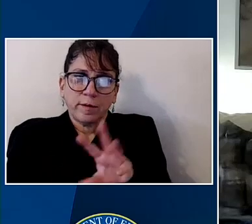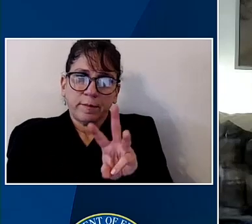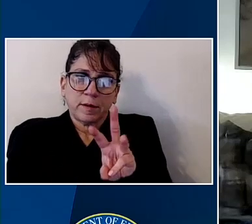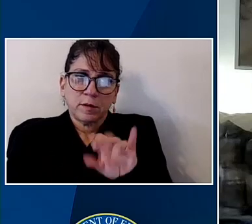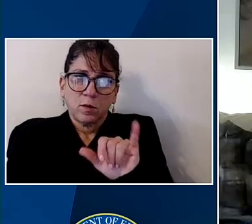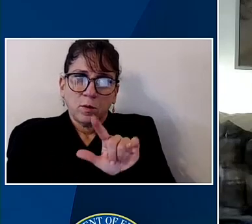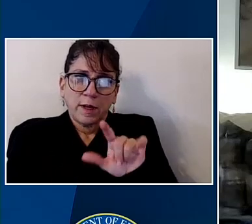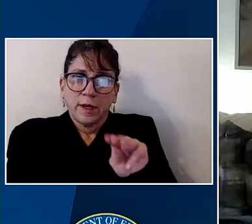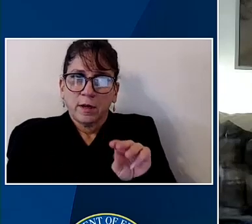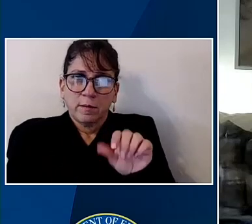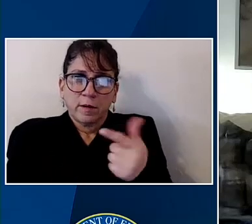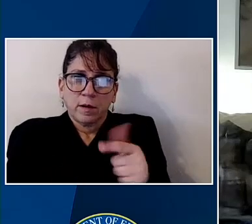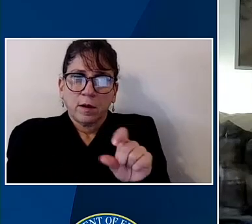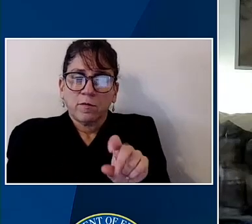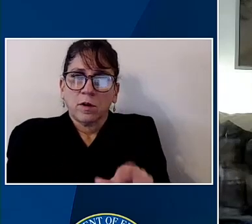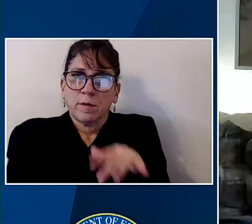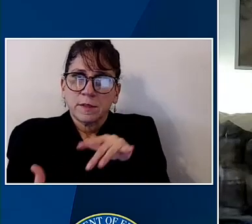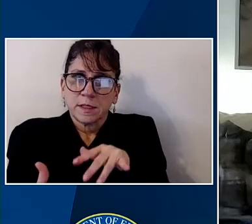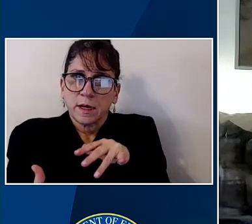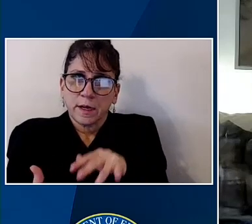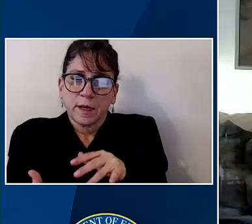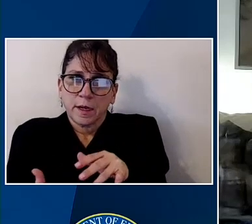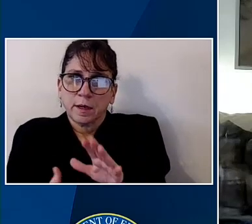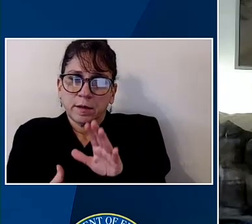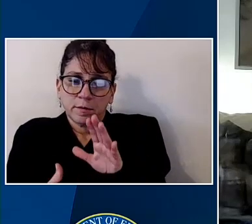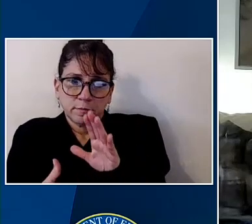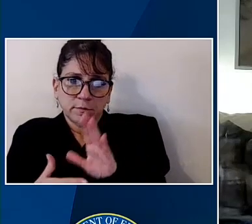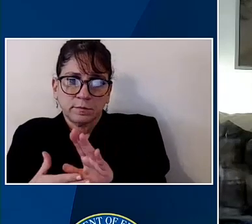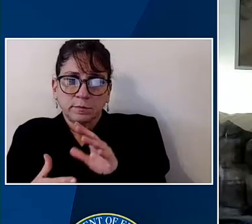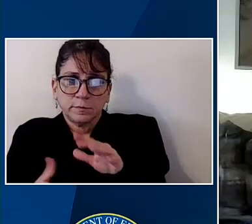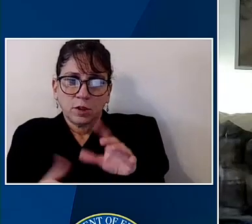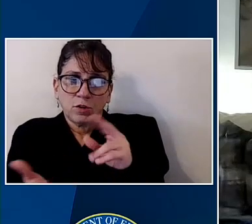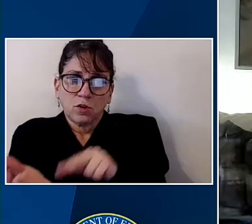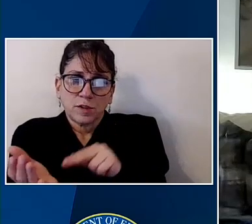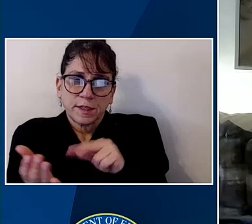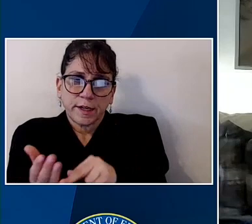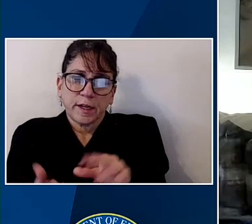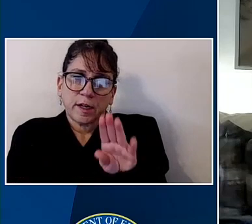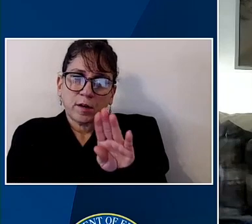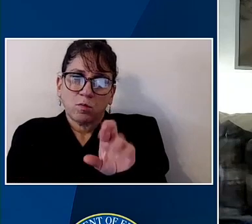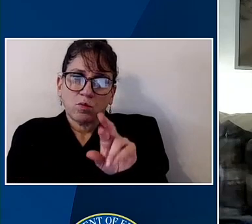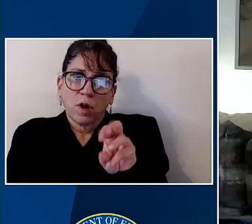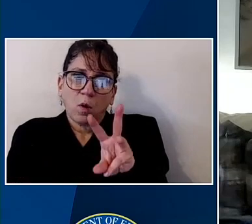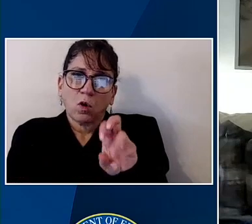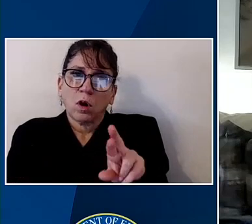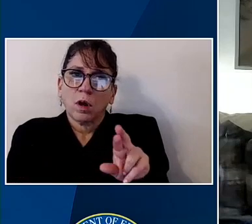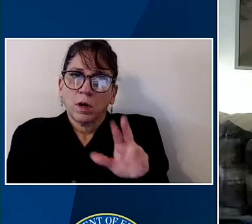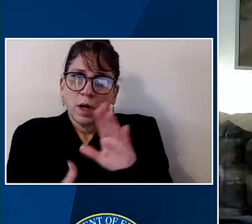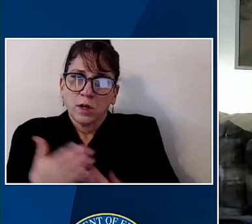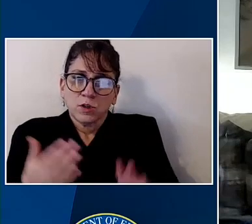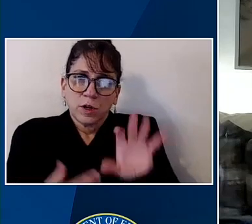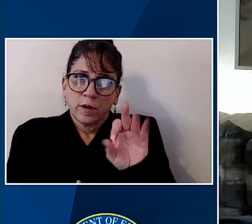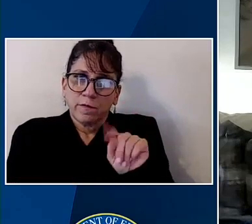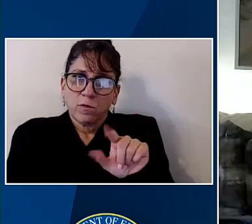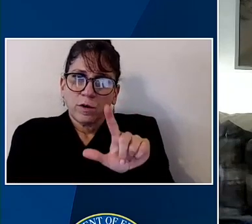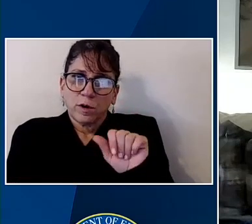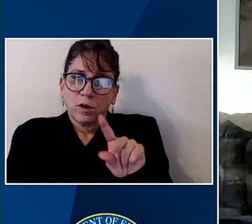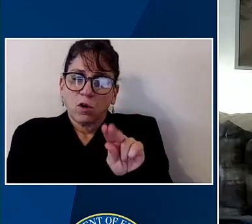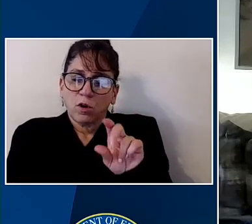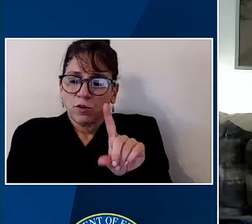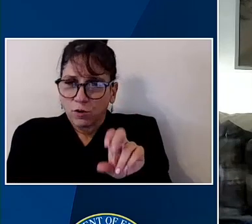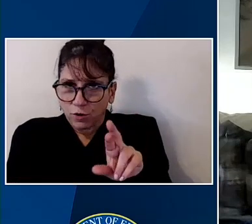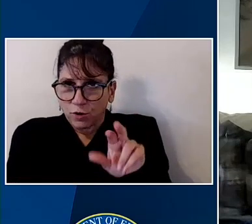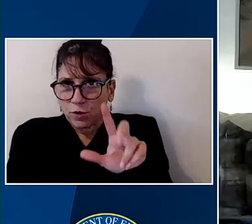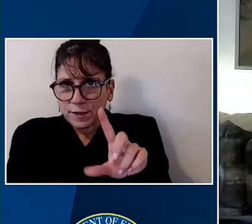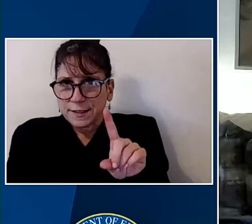at nursing at Broward College in Fort Lauderdale, Florida. I want to thank you for the opportunity to speak with you today. At